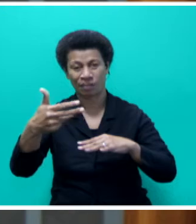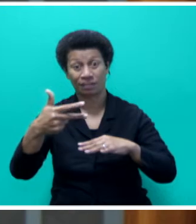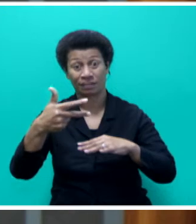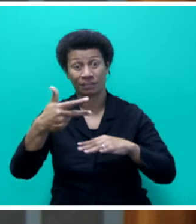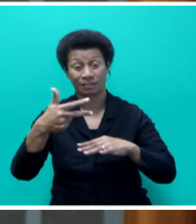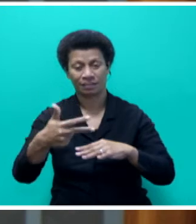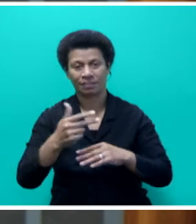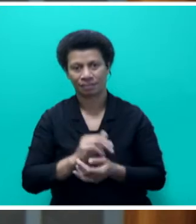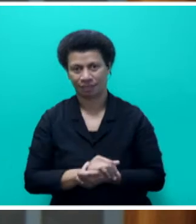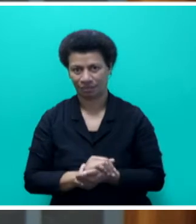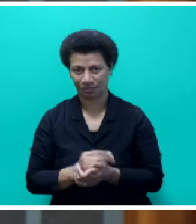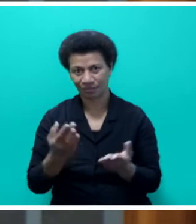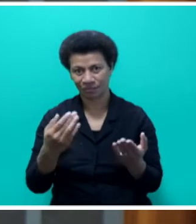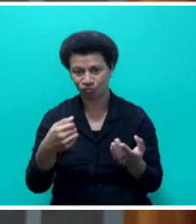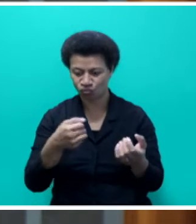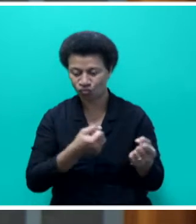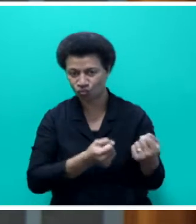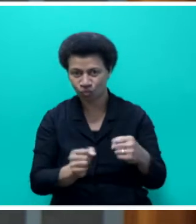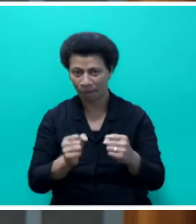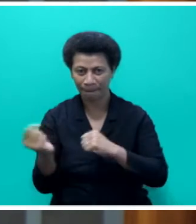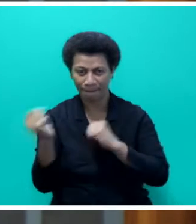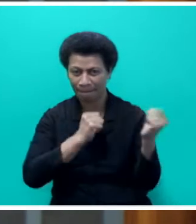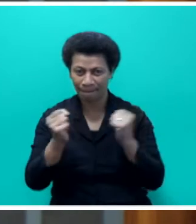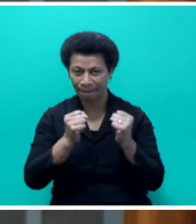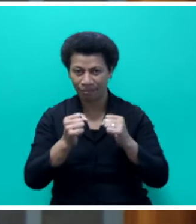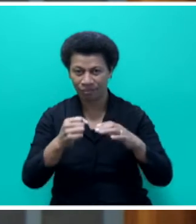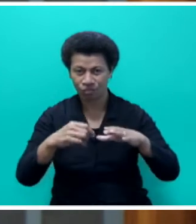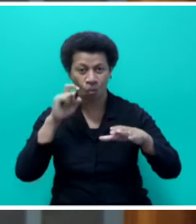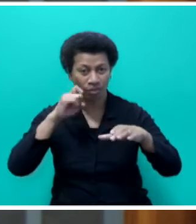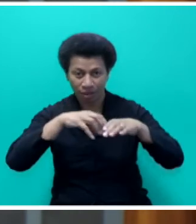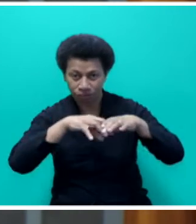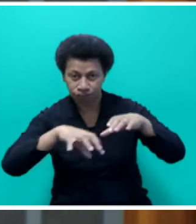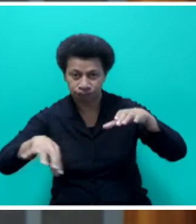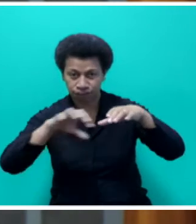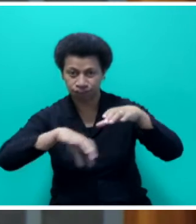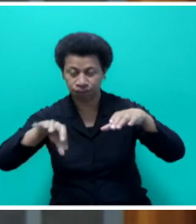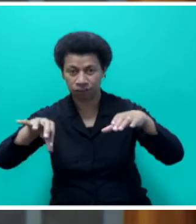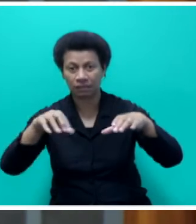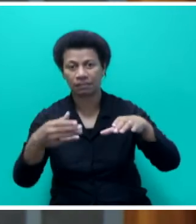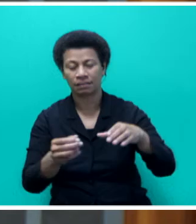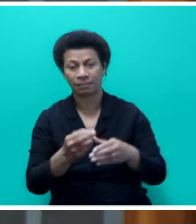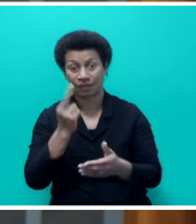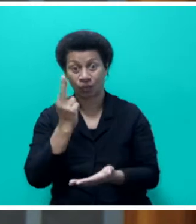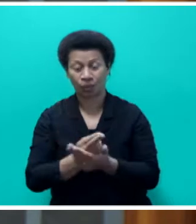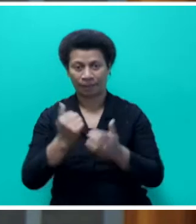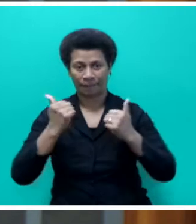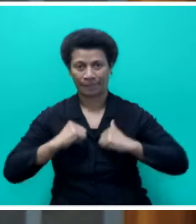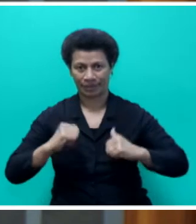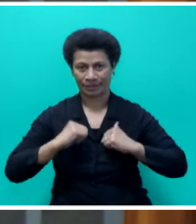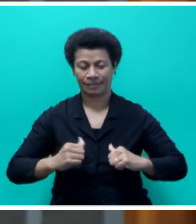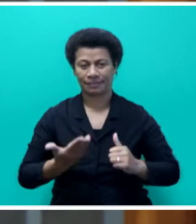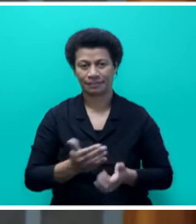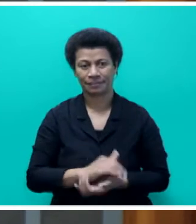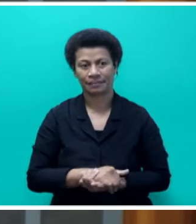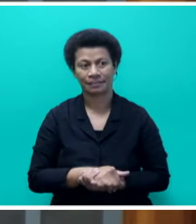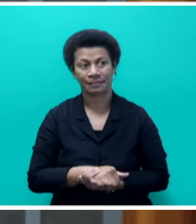of the stormwater drainage around the proposed town centre subdivision. This is the practical reality on the ground.